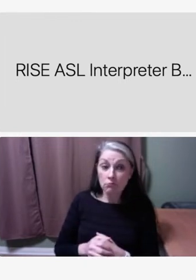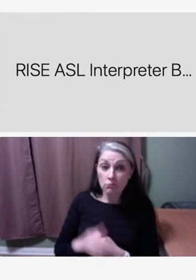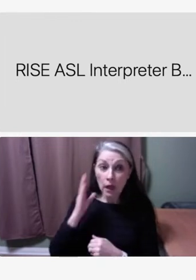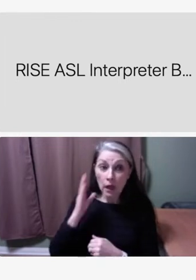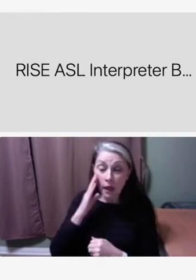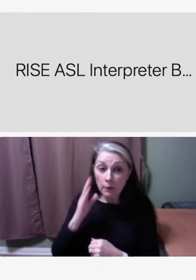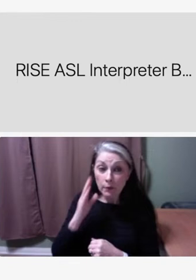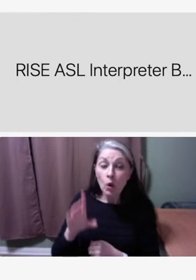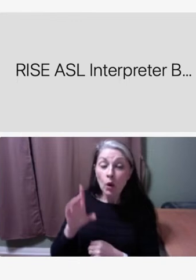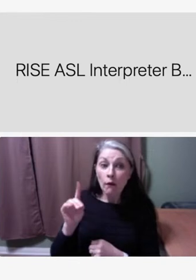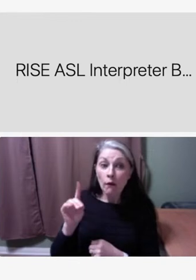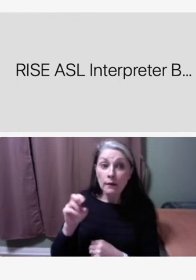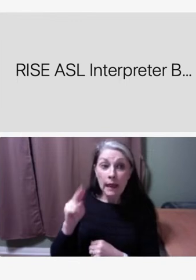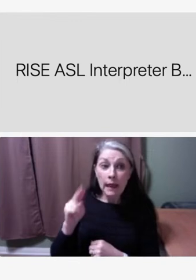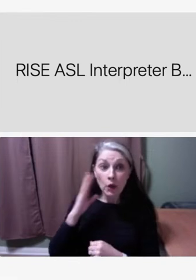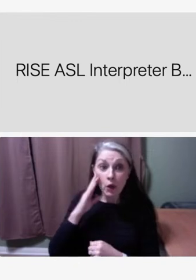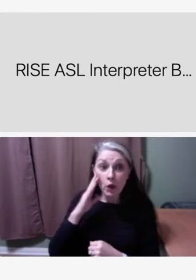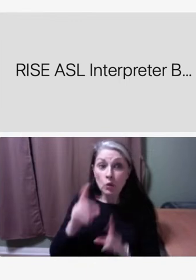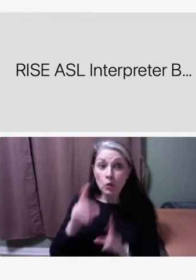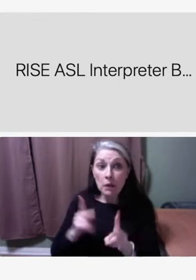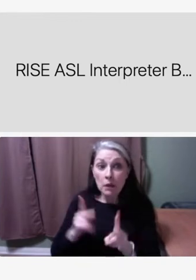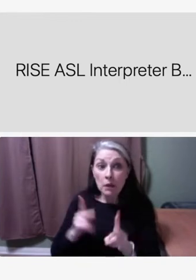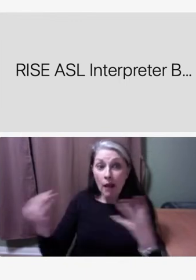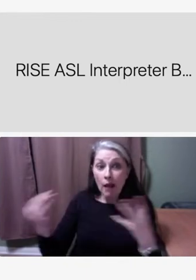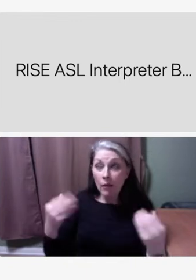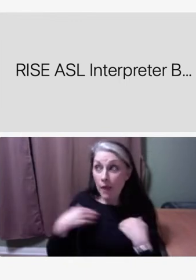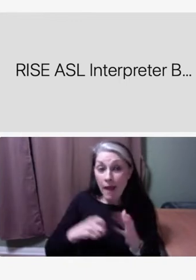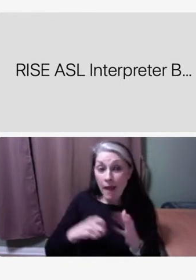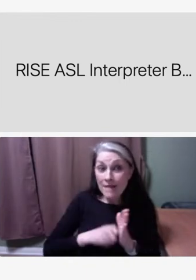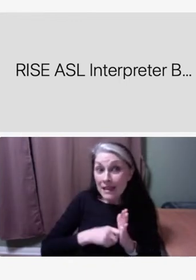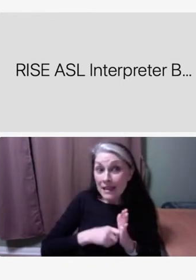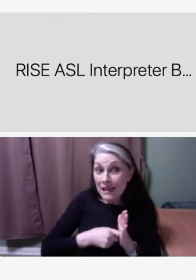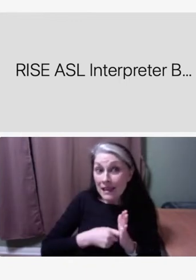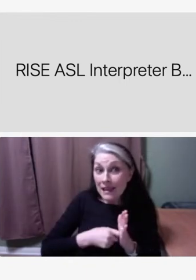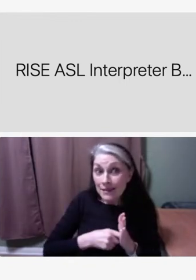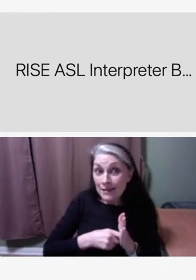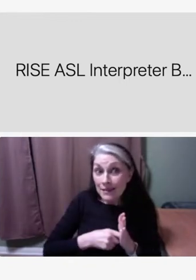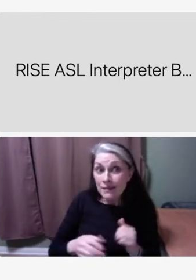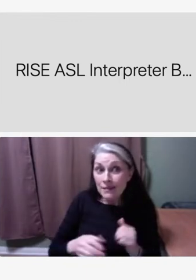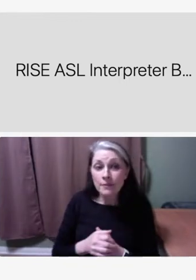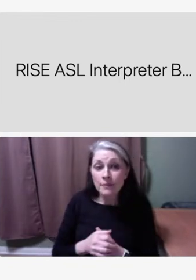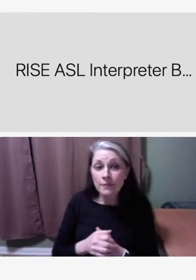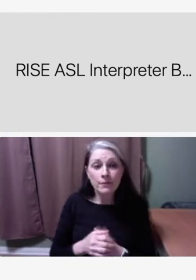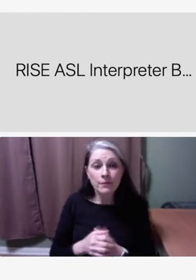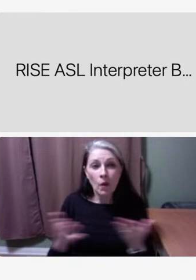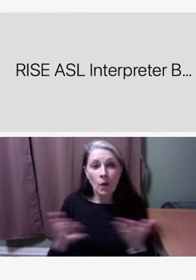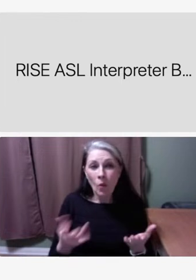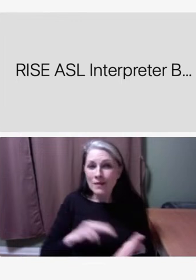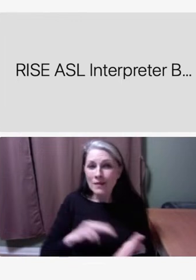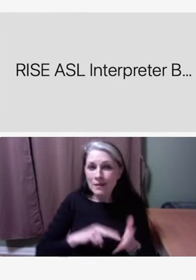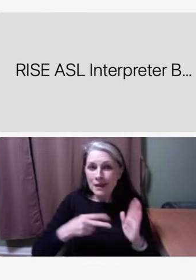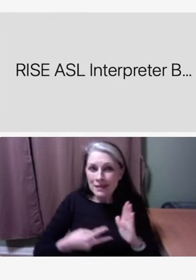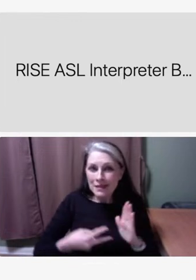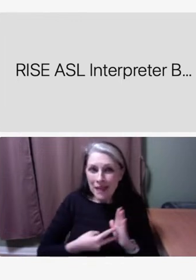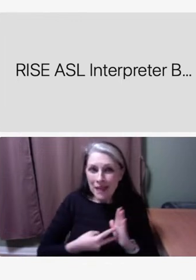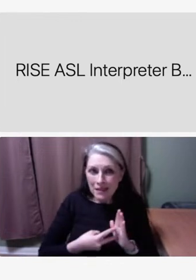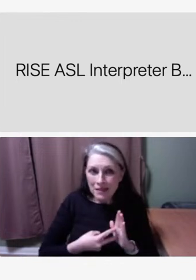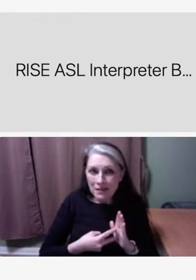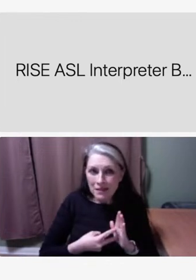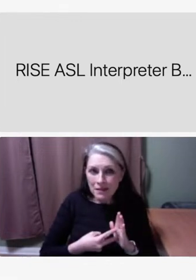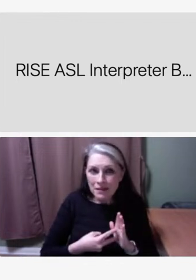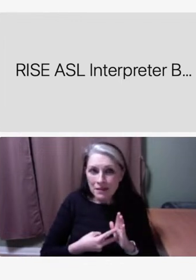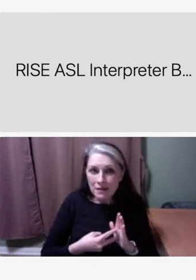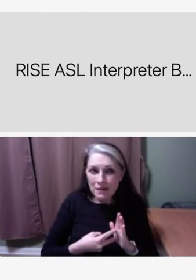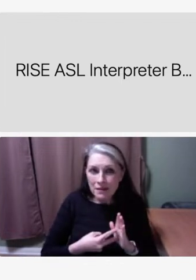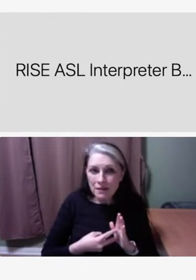you know? And so, you know, what's the intent here? And, you know, and my